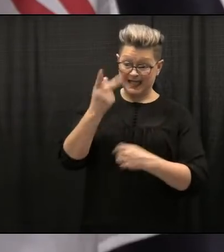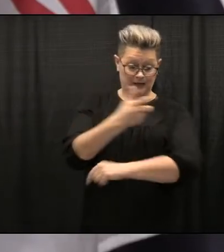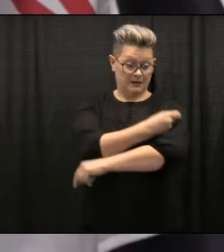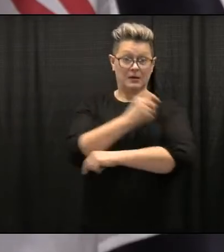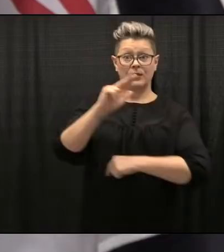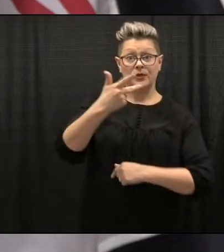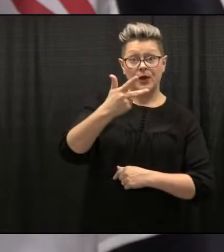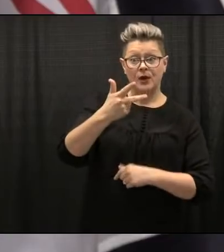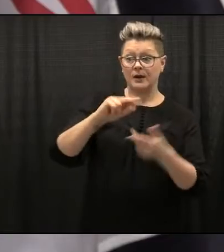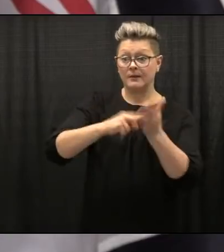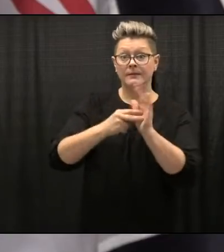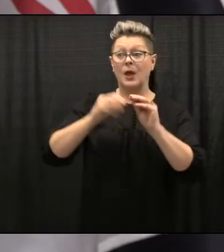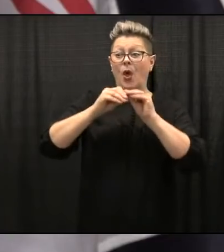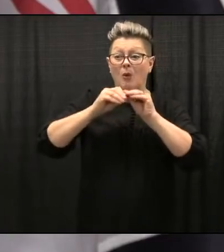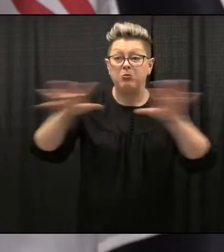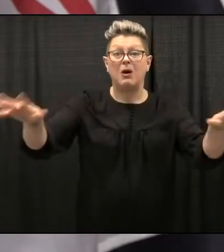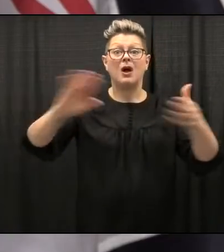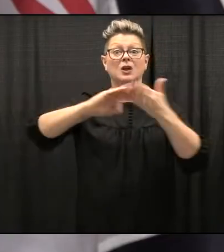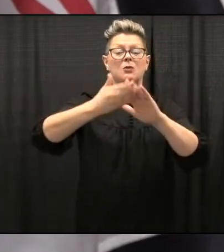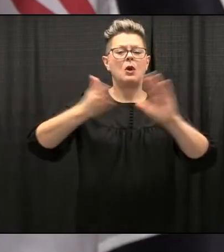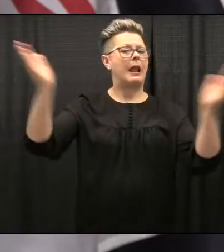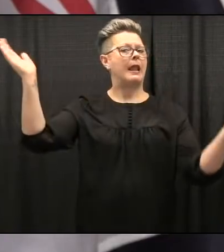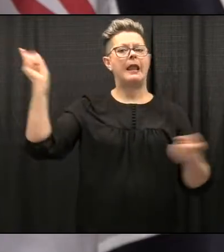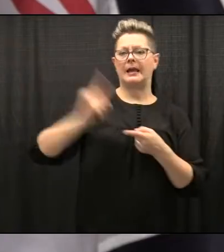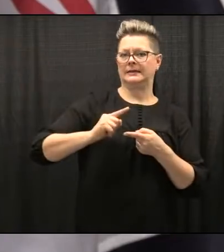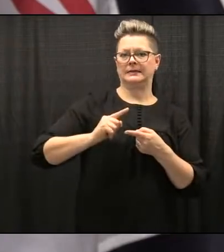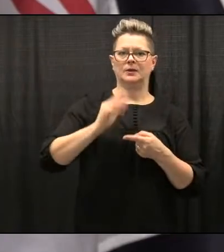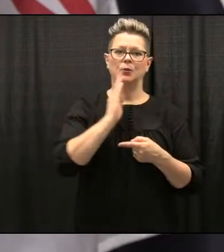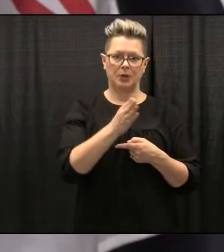of the virus in the community, especially in